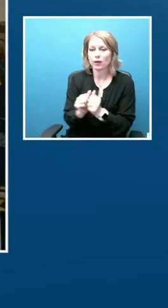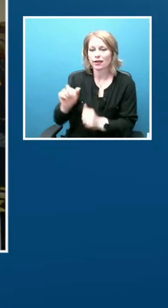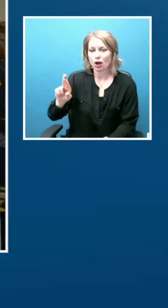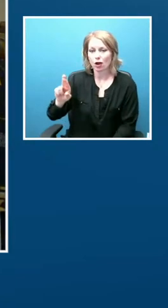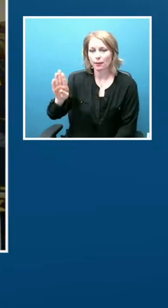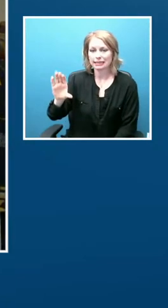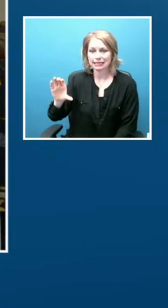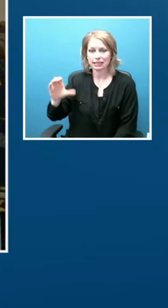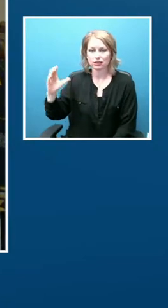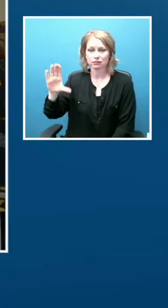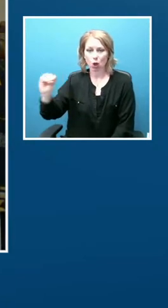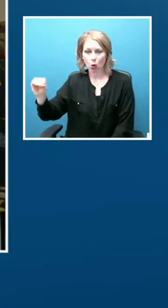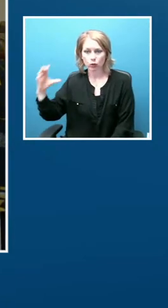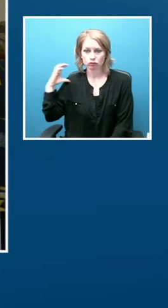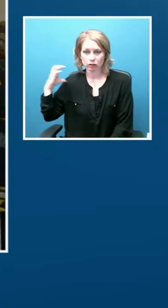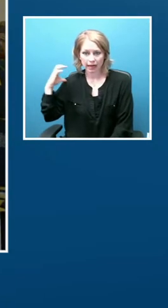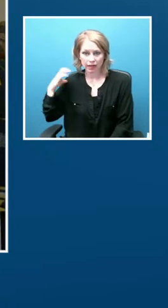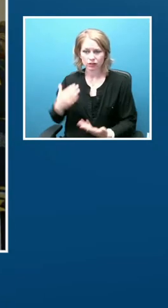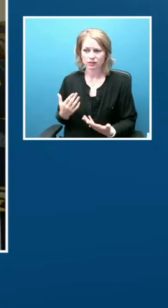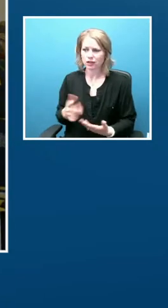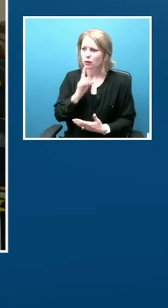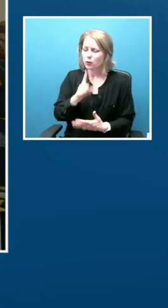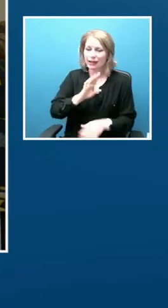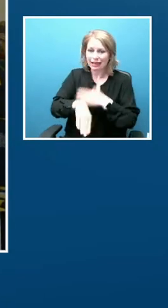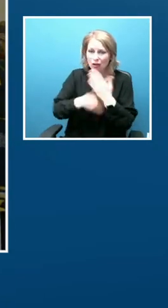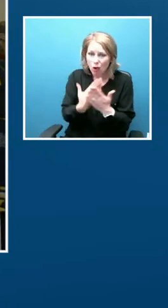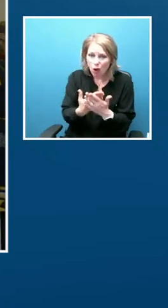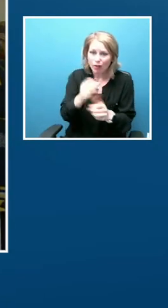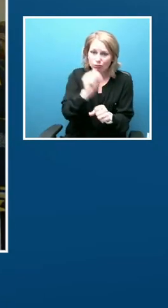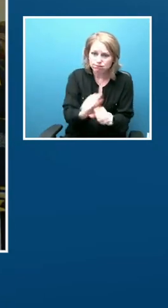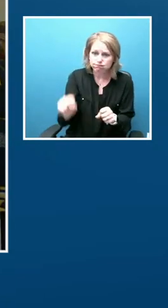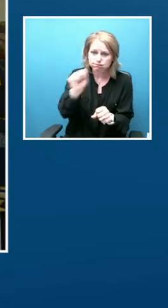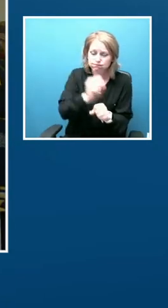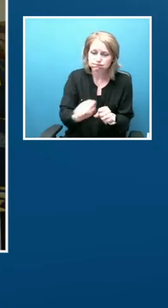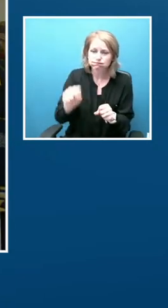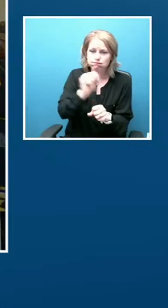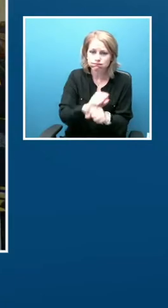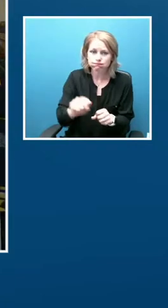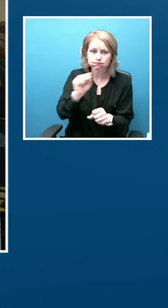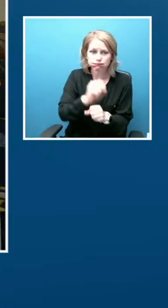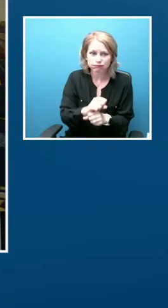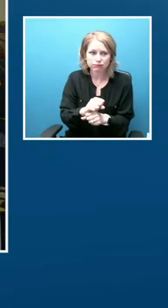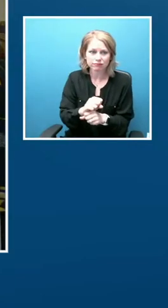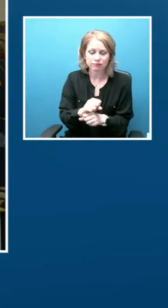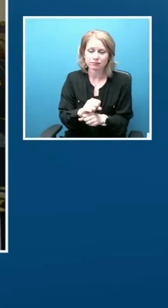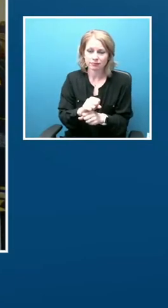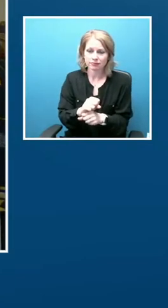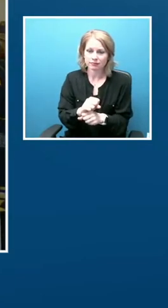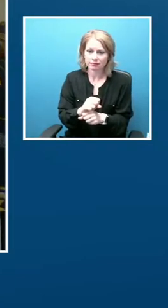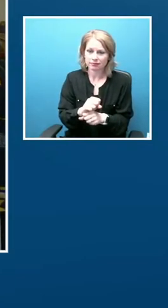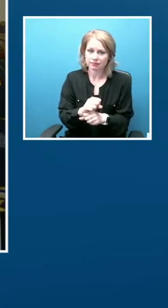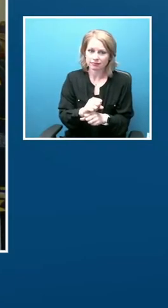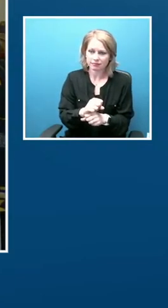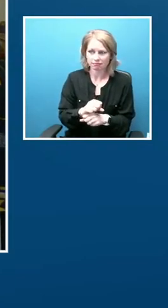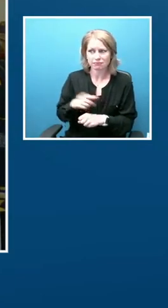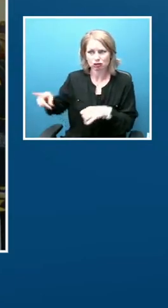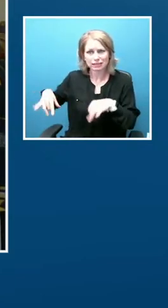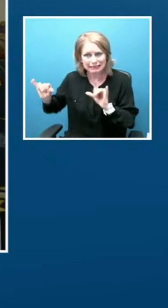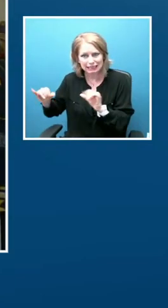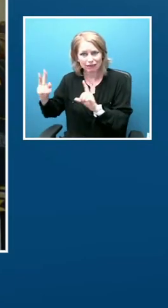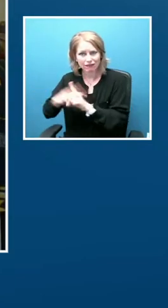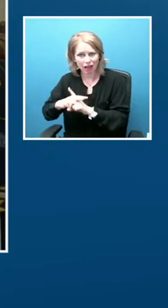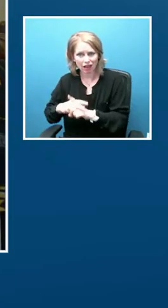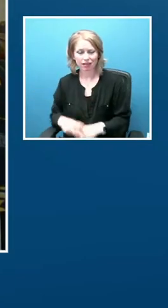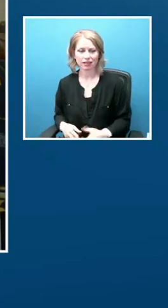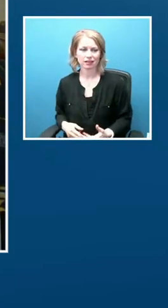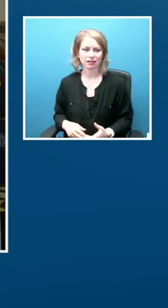all the work that we and the members of the RBC had put in the meantime. Now, we've made progress